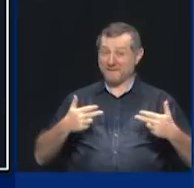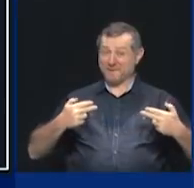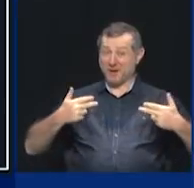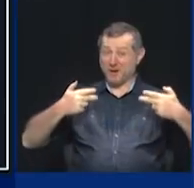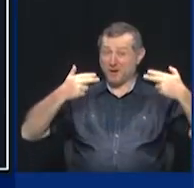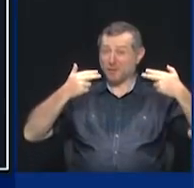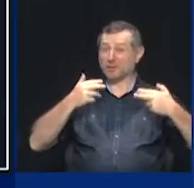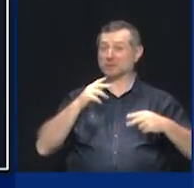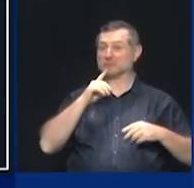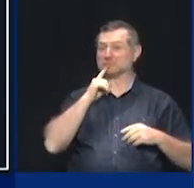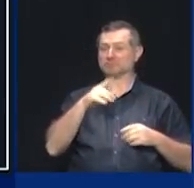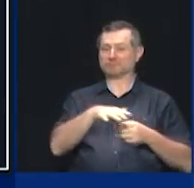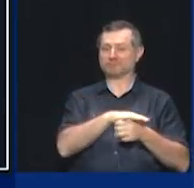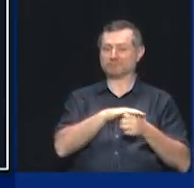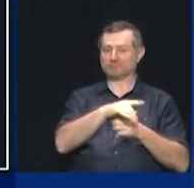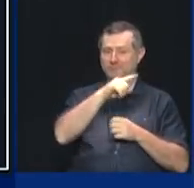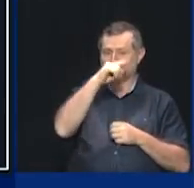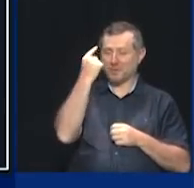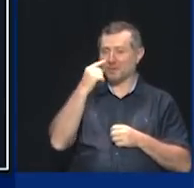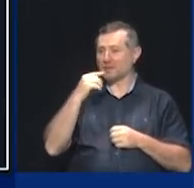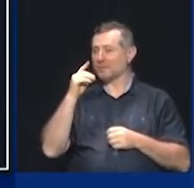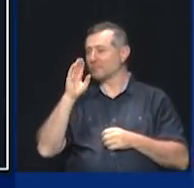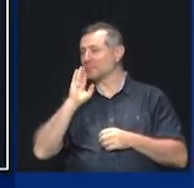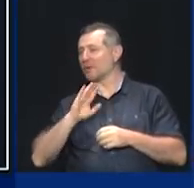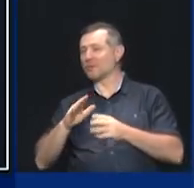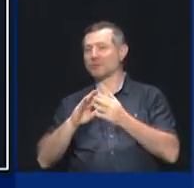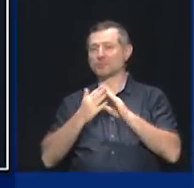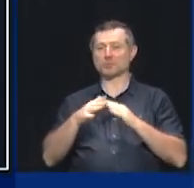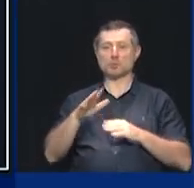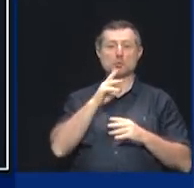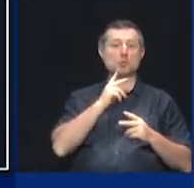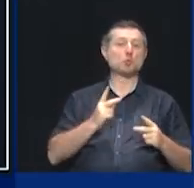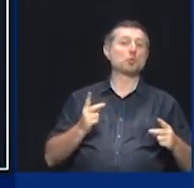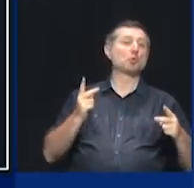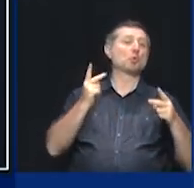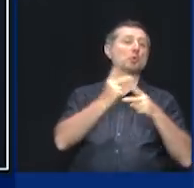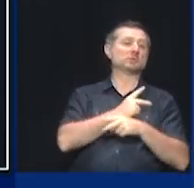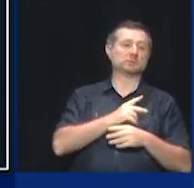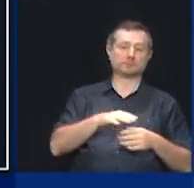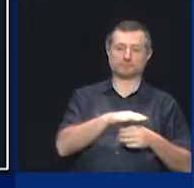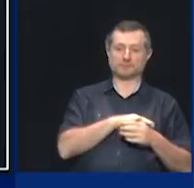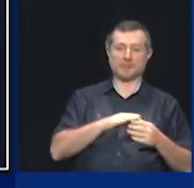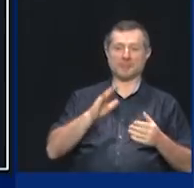brown communities hardest, and it's compounding the damage from COVID.